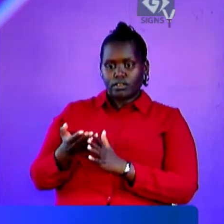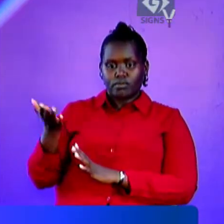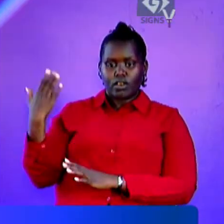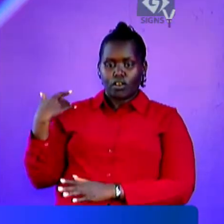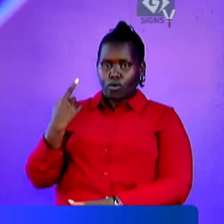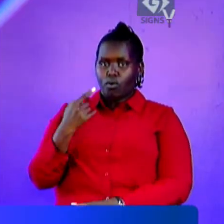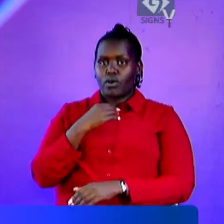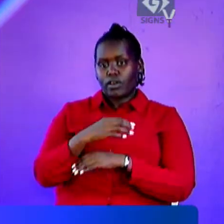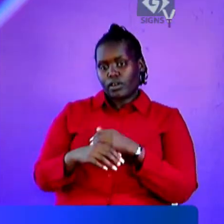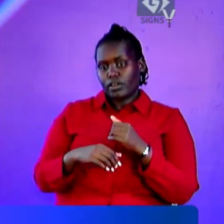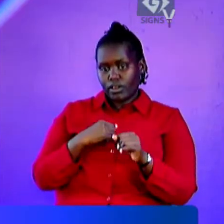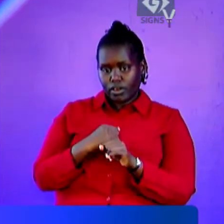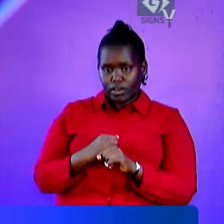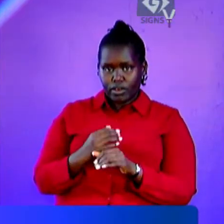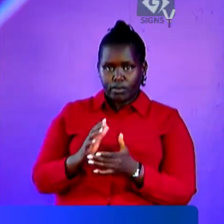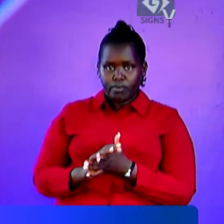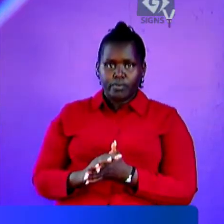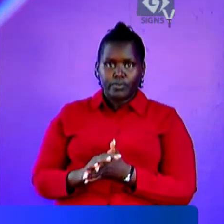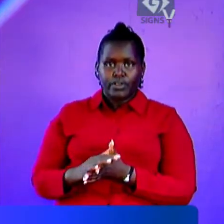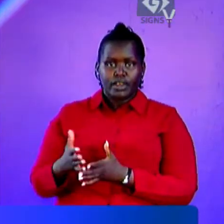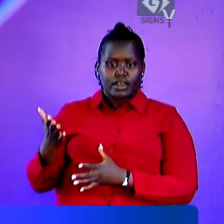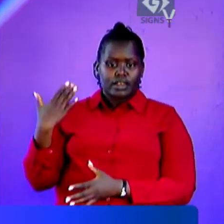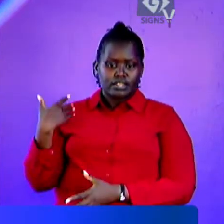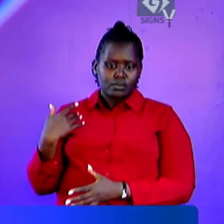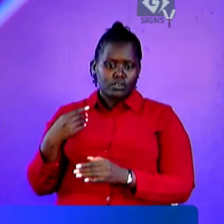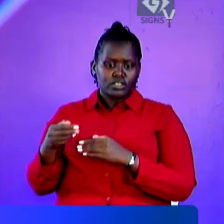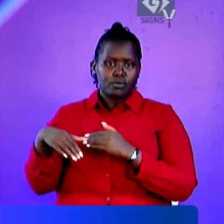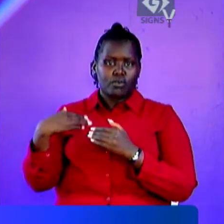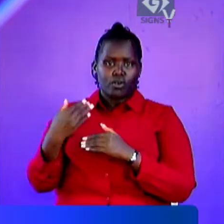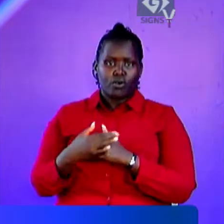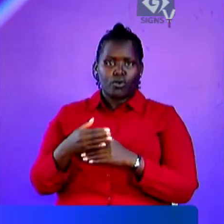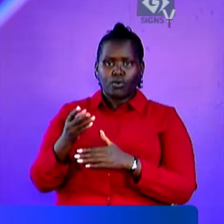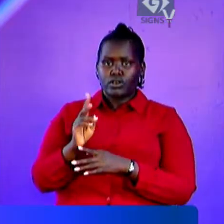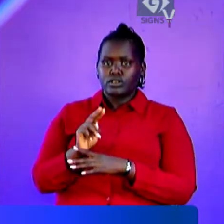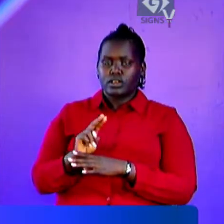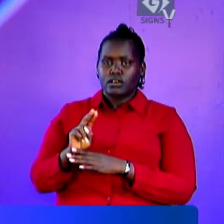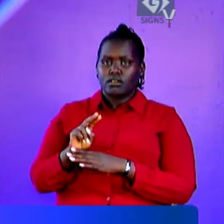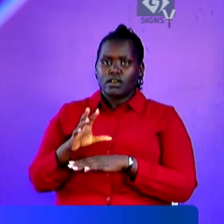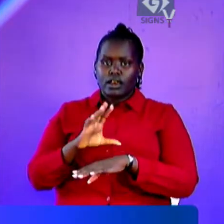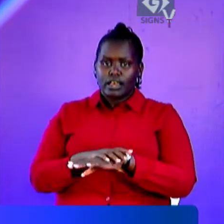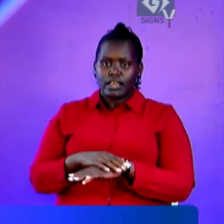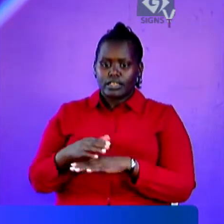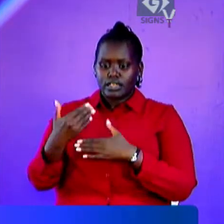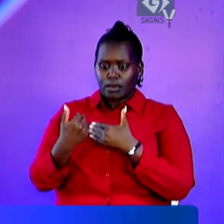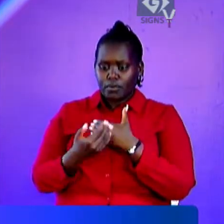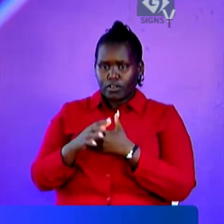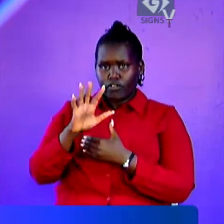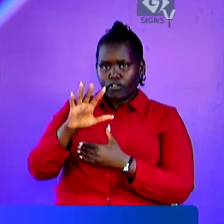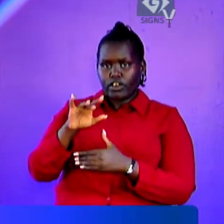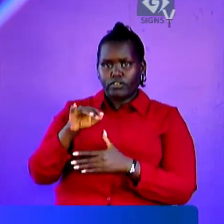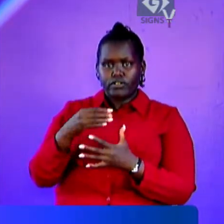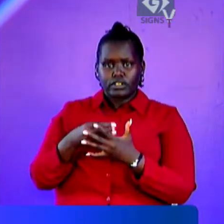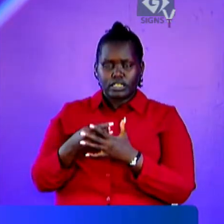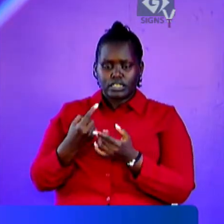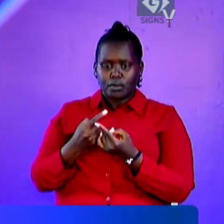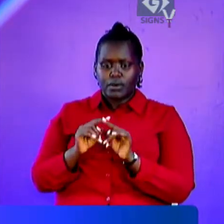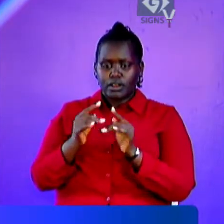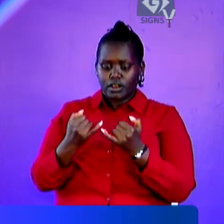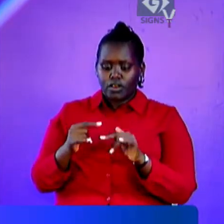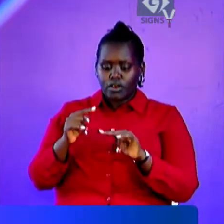Hence the analogy tulikuwa tunanunua mkate 5 bob, sasa tunanunua 50 bob. Exactly. But now it is calculated on a yearly